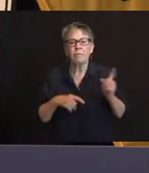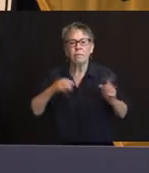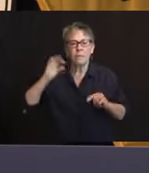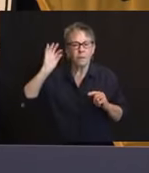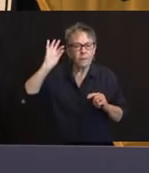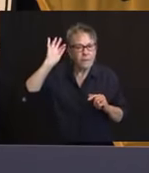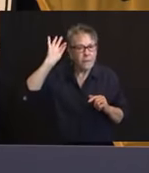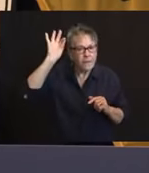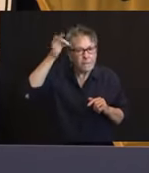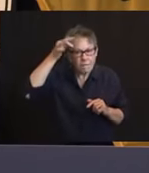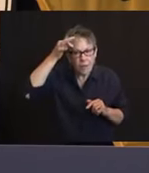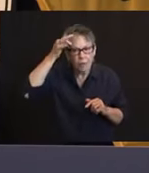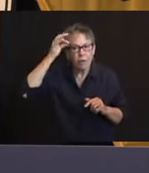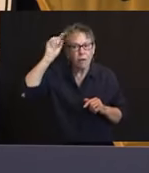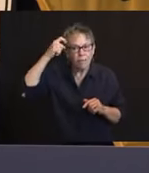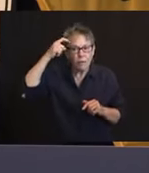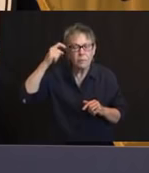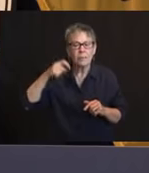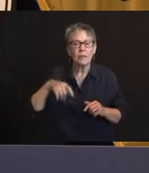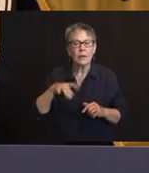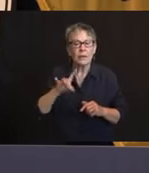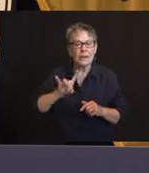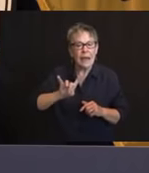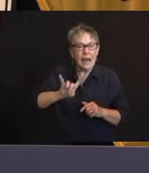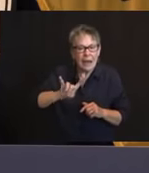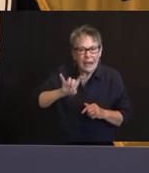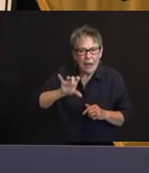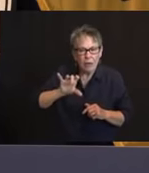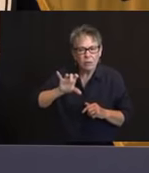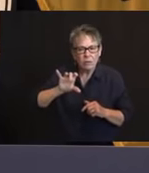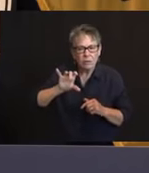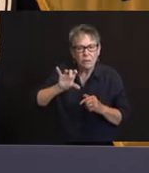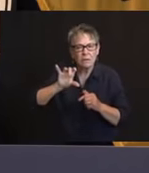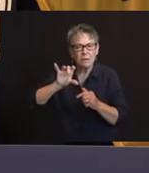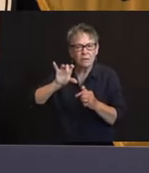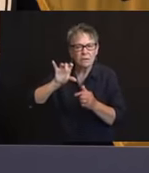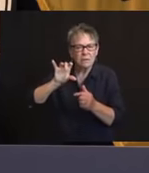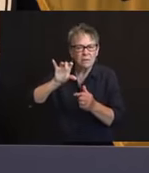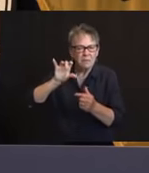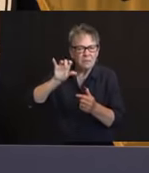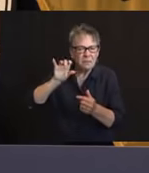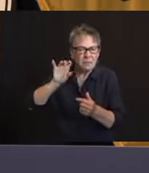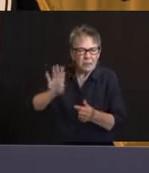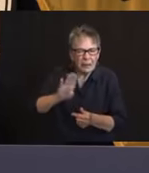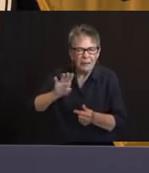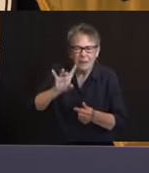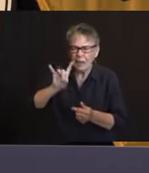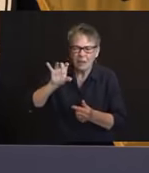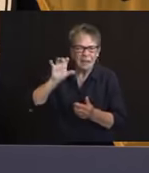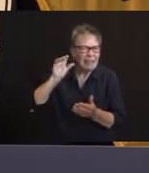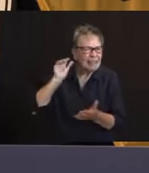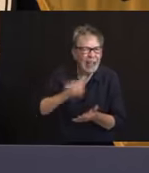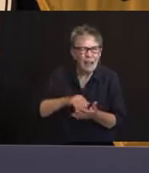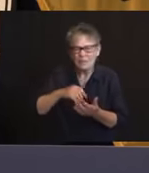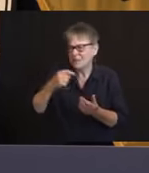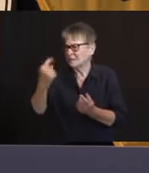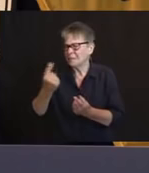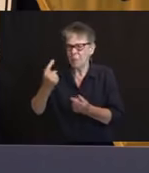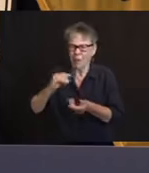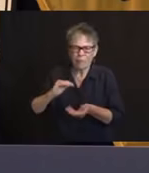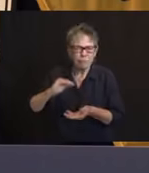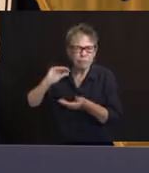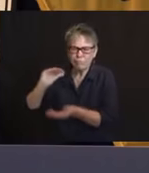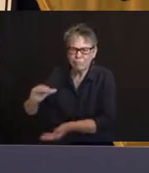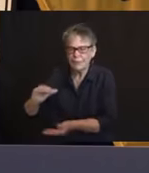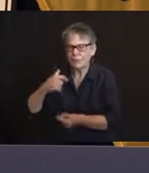number. The other half of it is New Jersey and Amtrak. And his